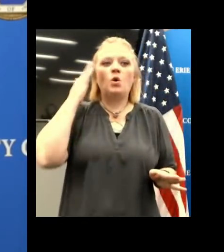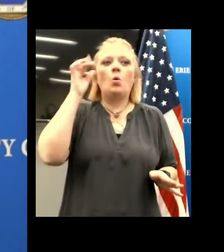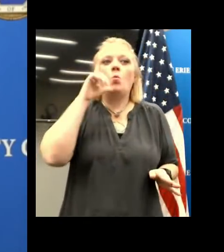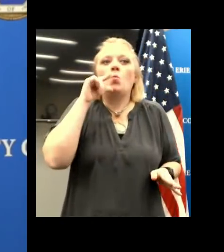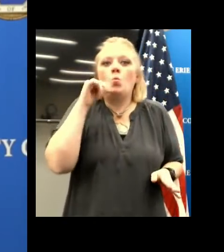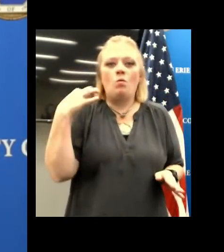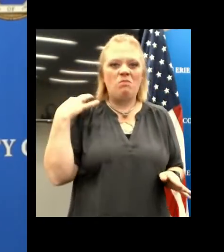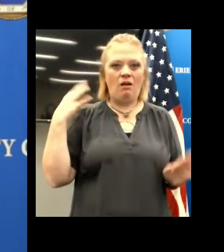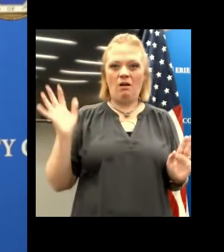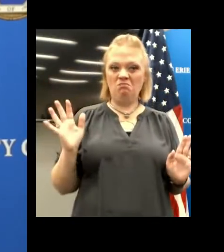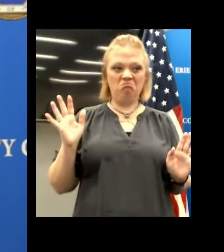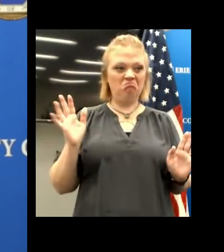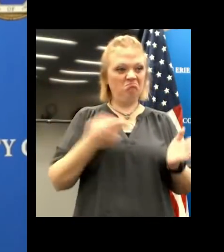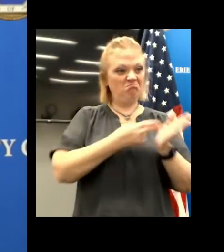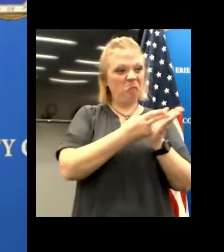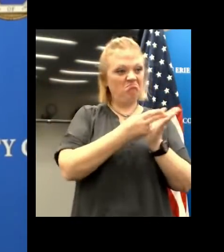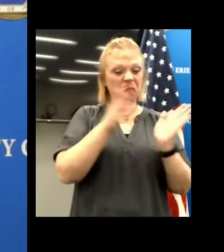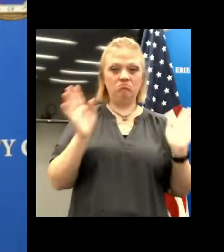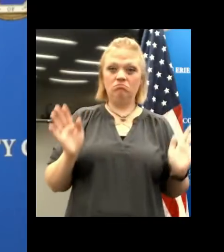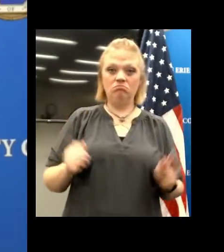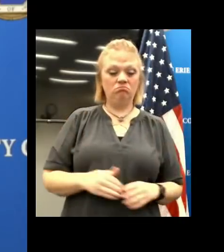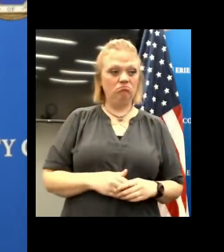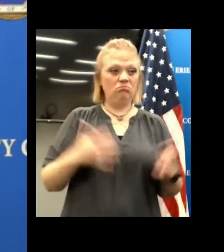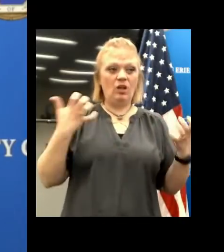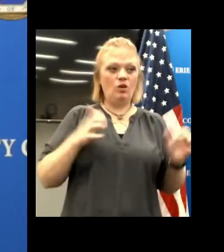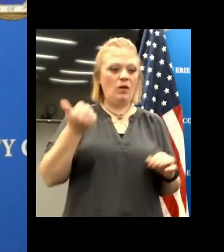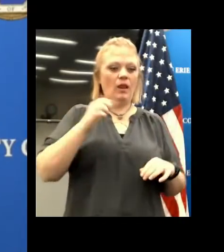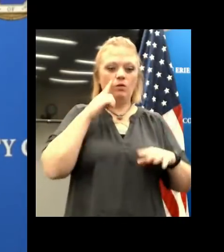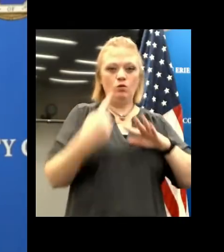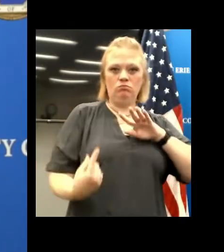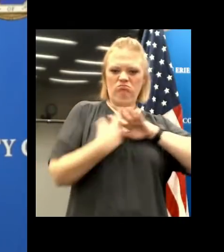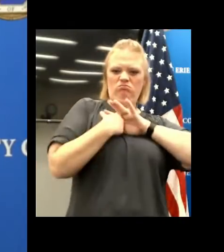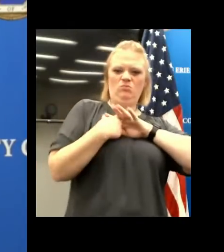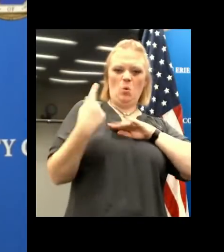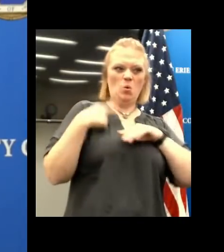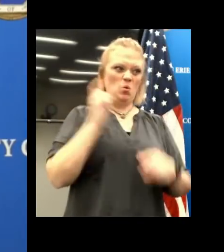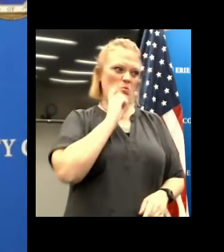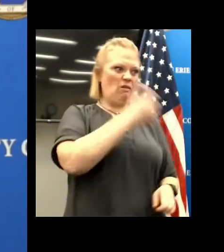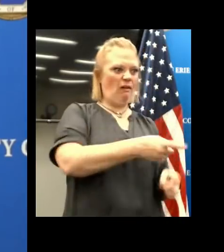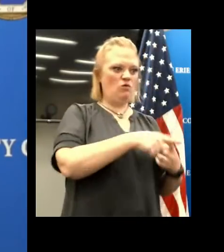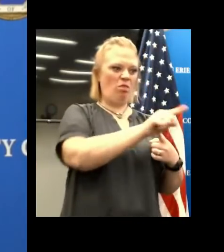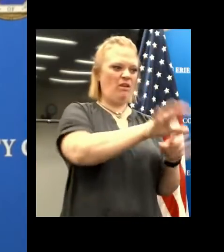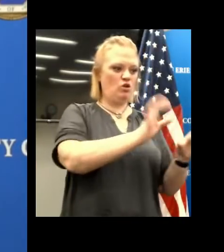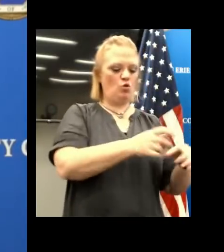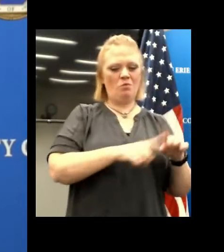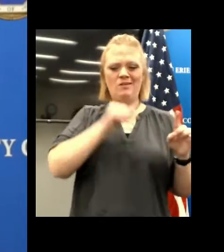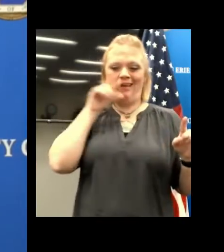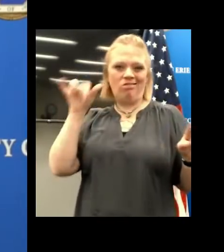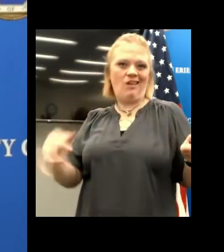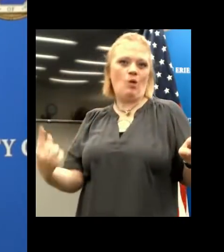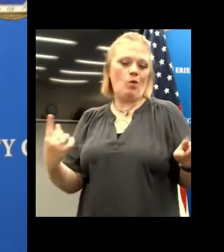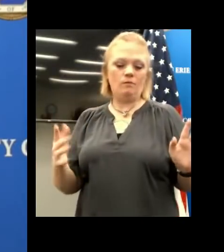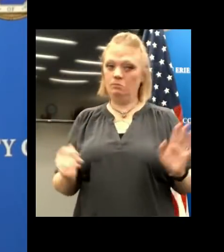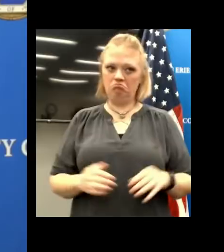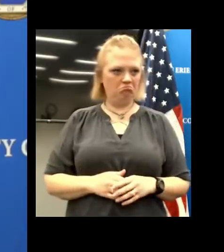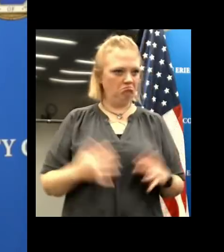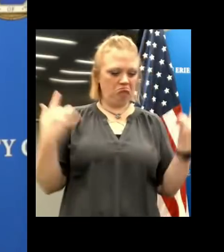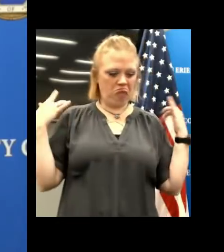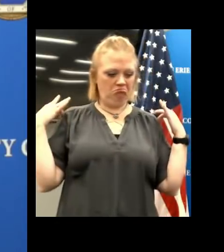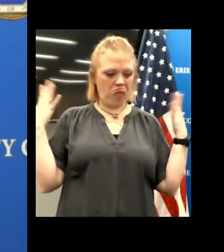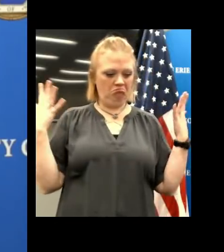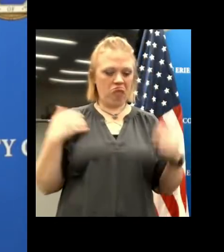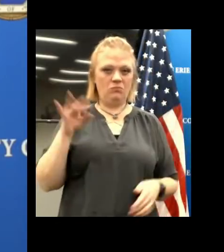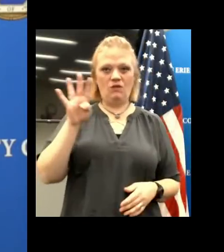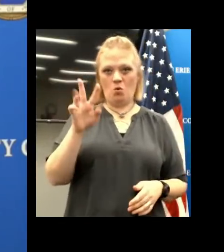applied. I don't, because I don't want anyone to accuse me of saying, oh, you gave money to this group, but you didn't to that group. So